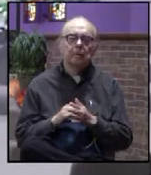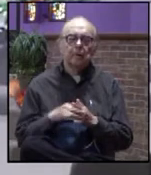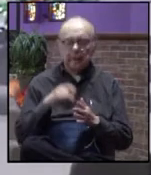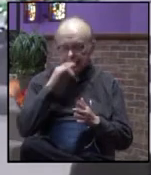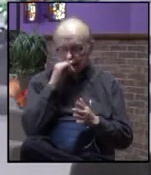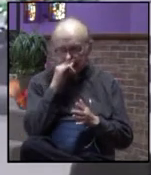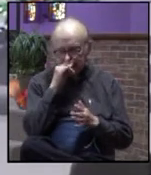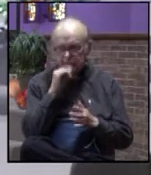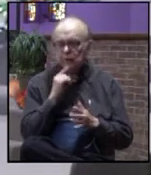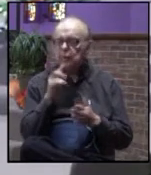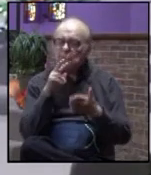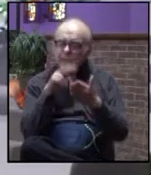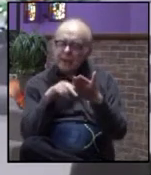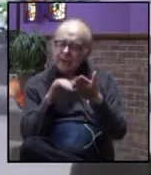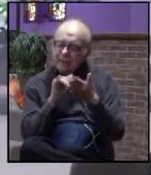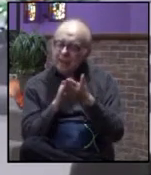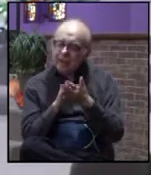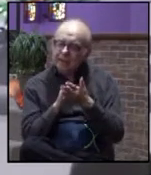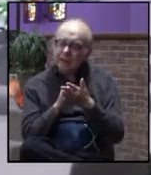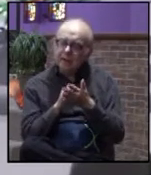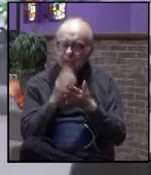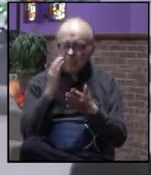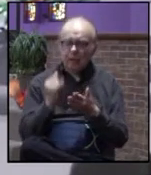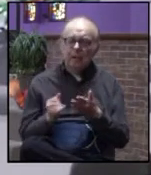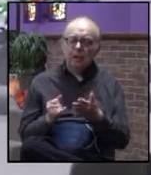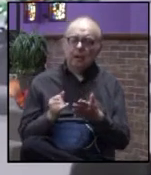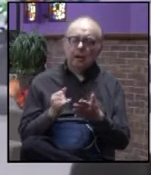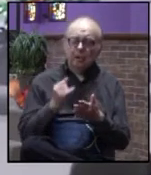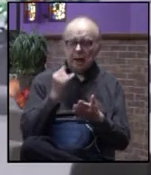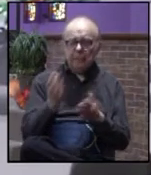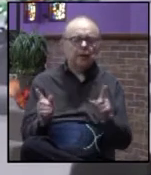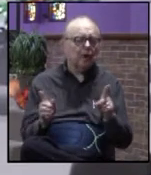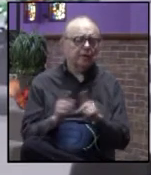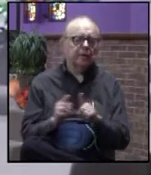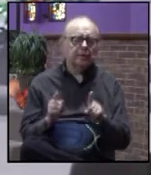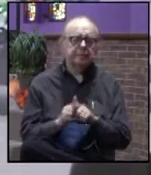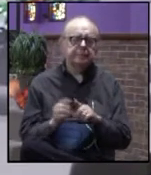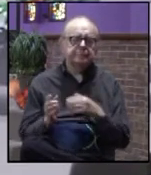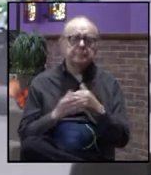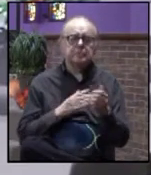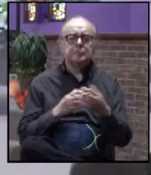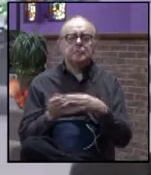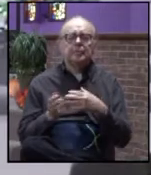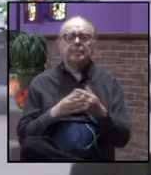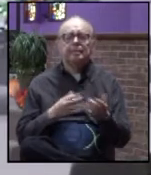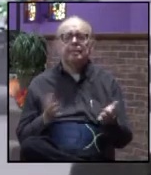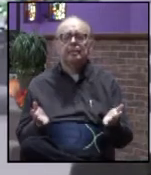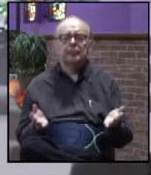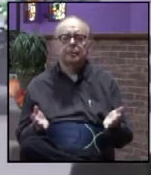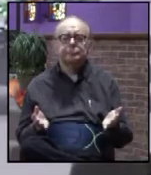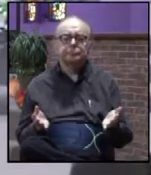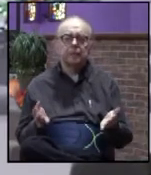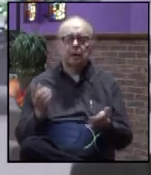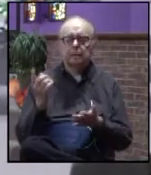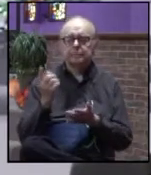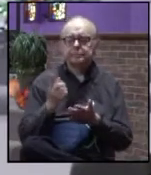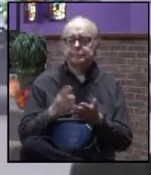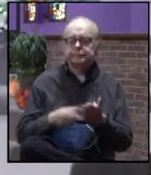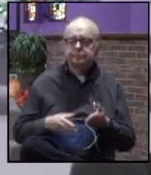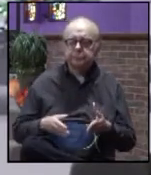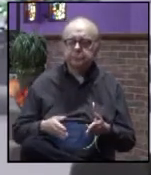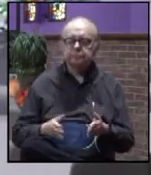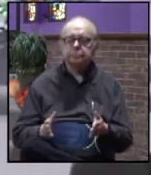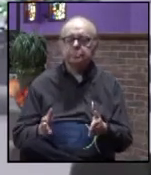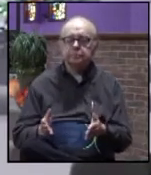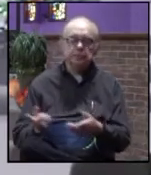kids are reading because they're out there too. But no matter what path has